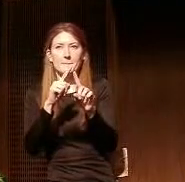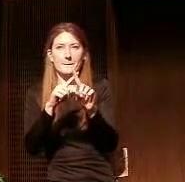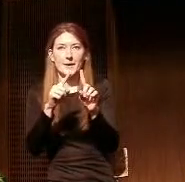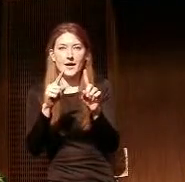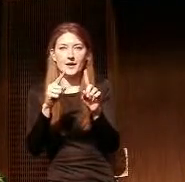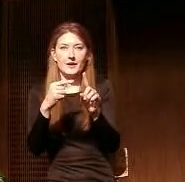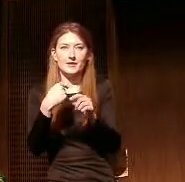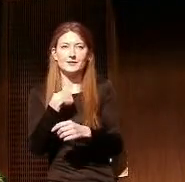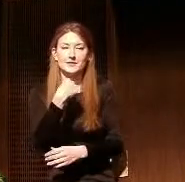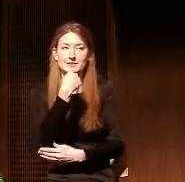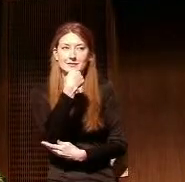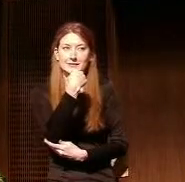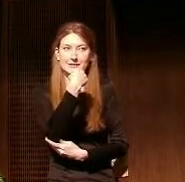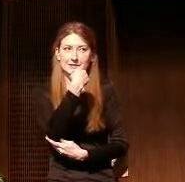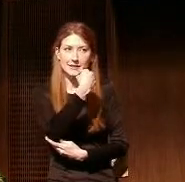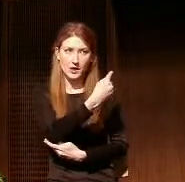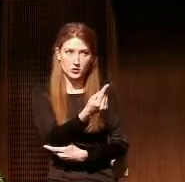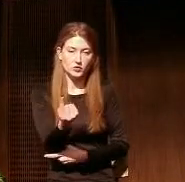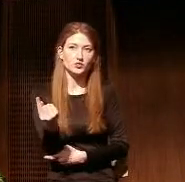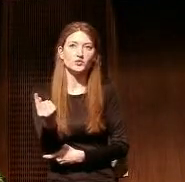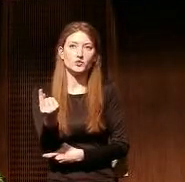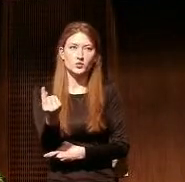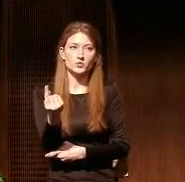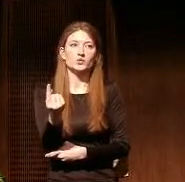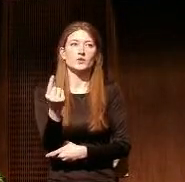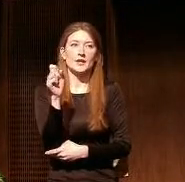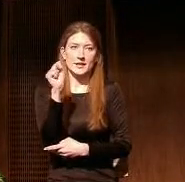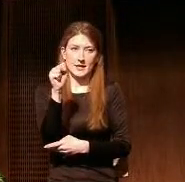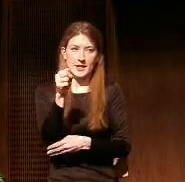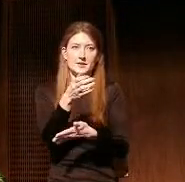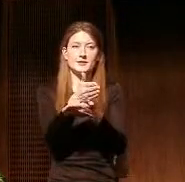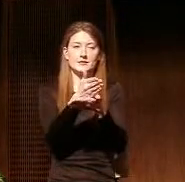you that there are some things